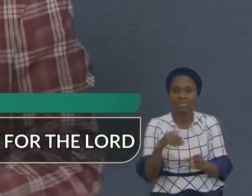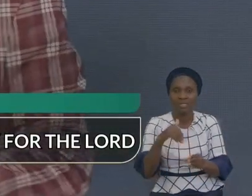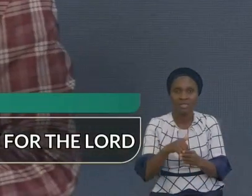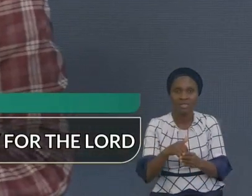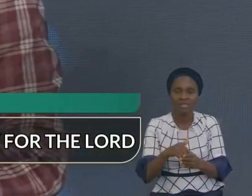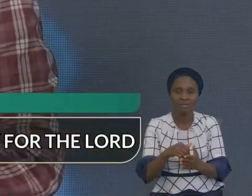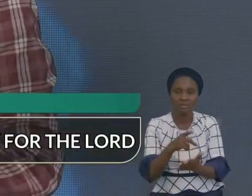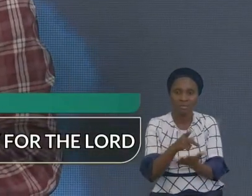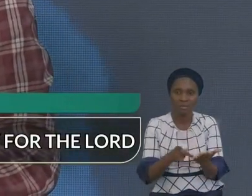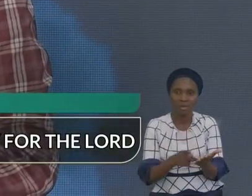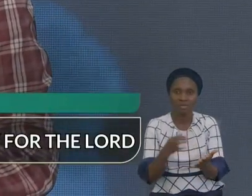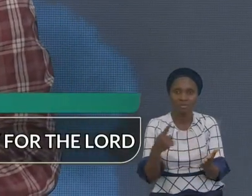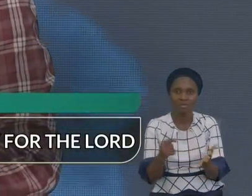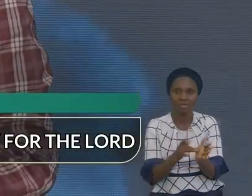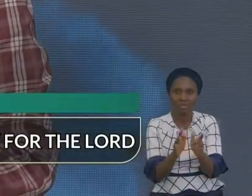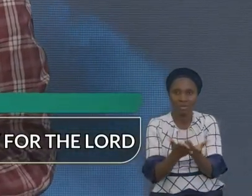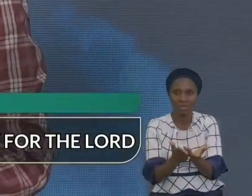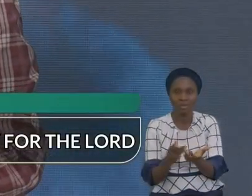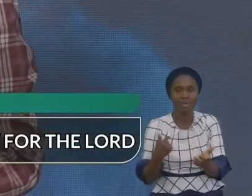we're pursuing.